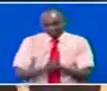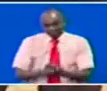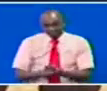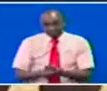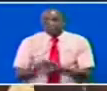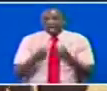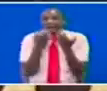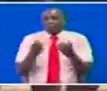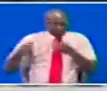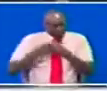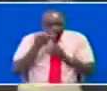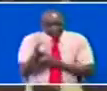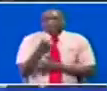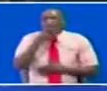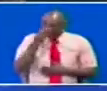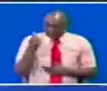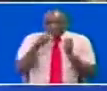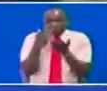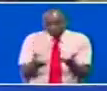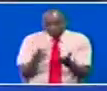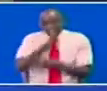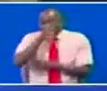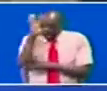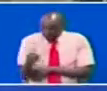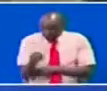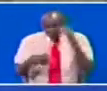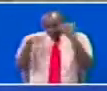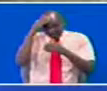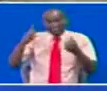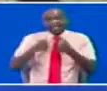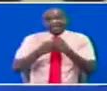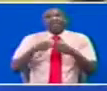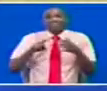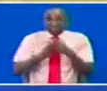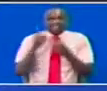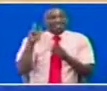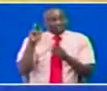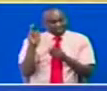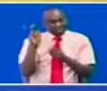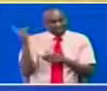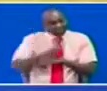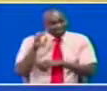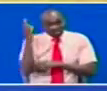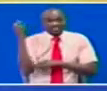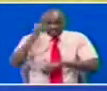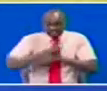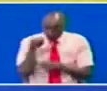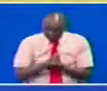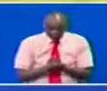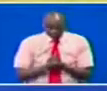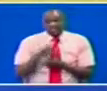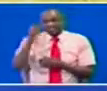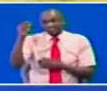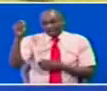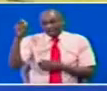It was a battle to be crowned the best in the region as the East African University Games got into day three. In sevens rugby final, Strathmore